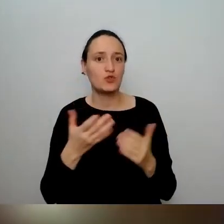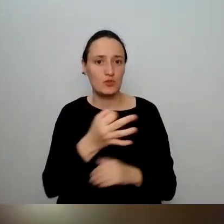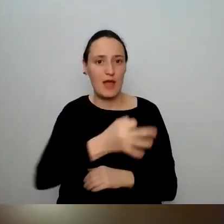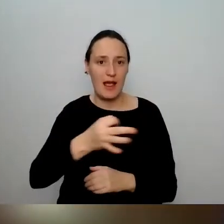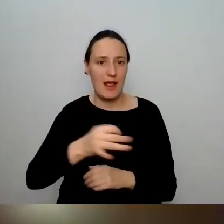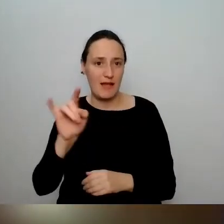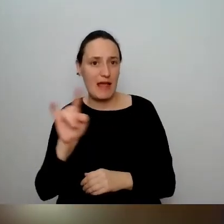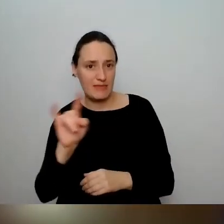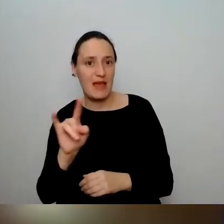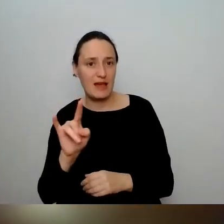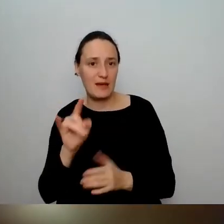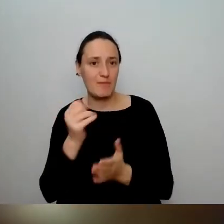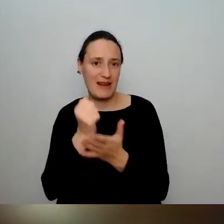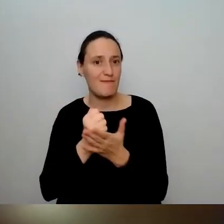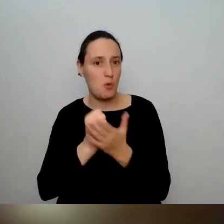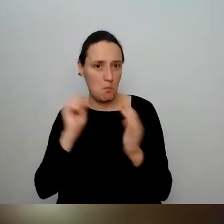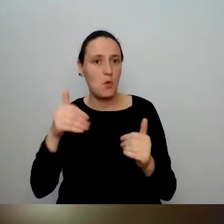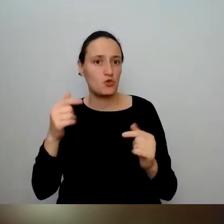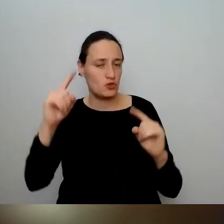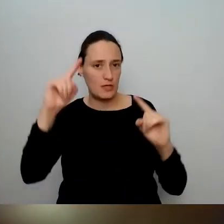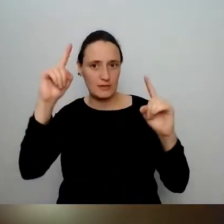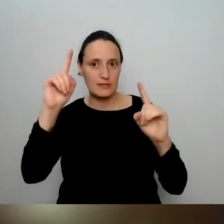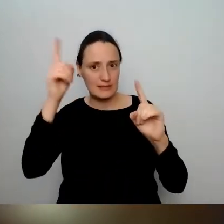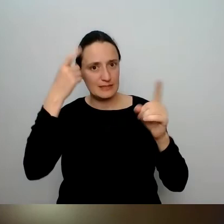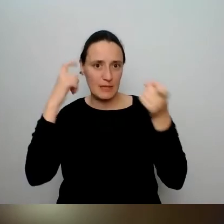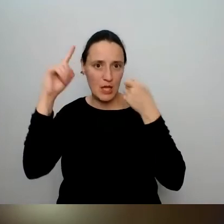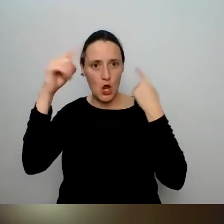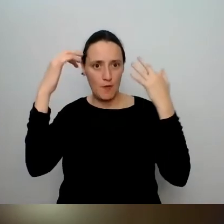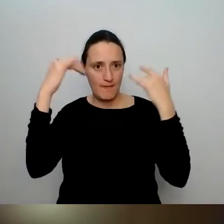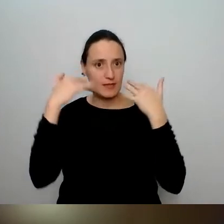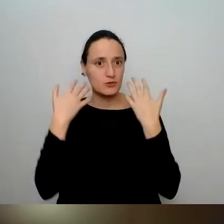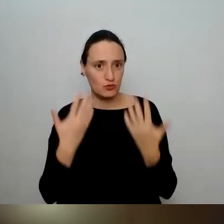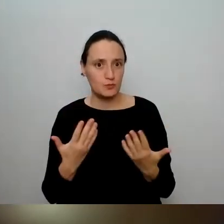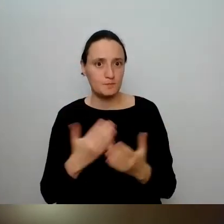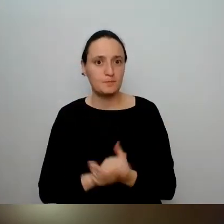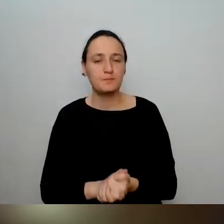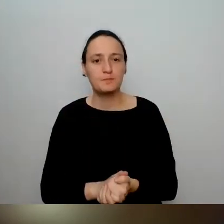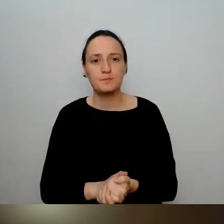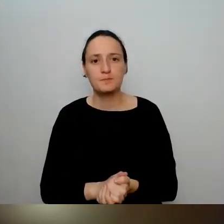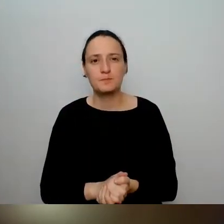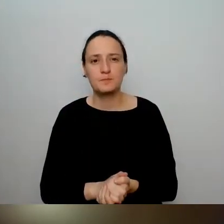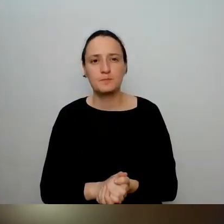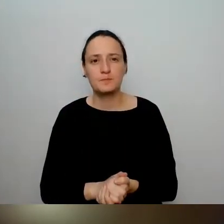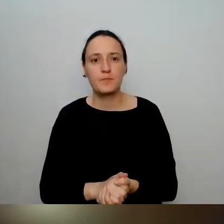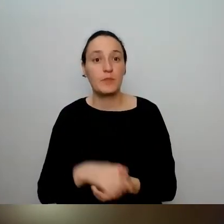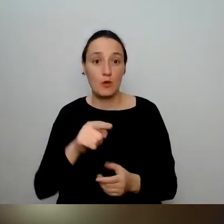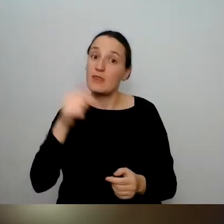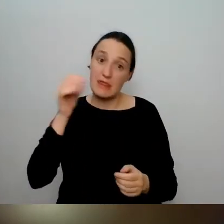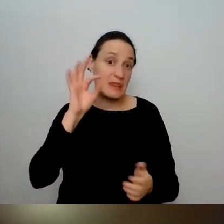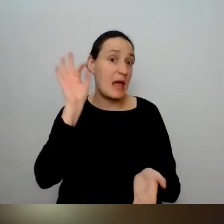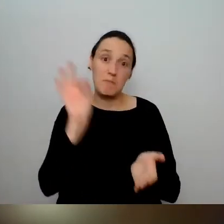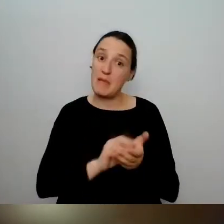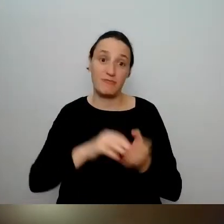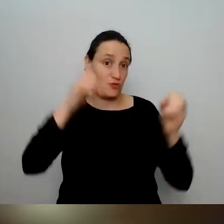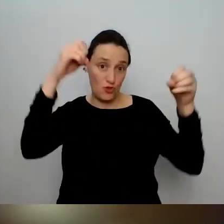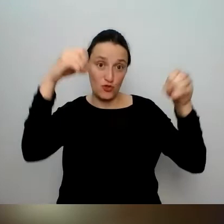this, when should light be to be turned off as much as possible after midnight? Yeah. It should be directed downwards, and that's easy